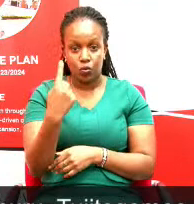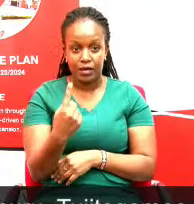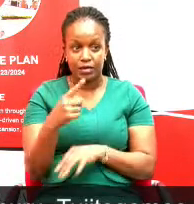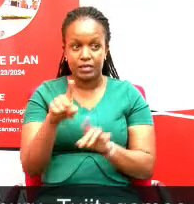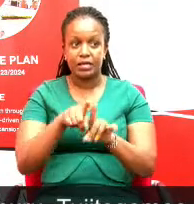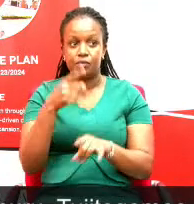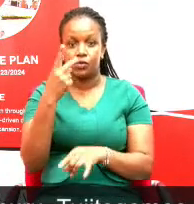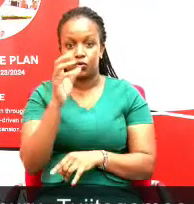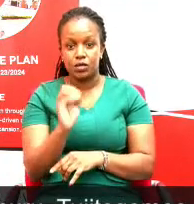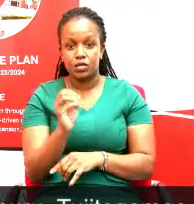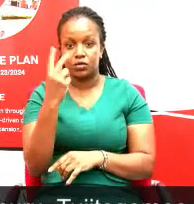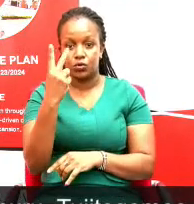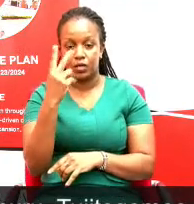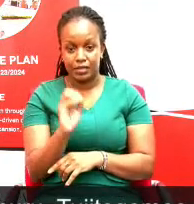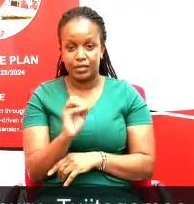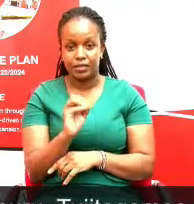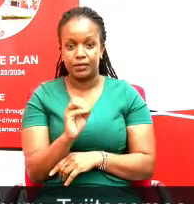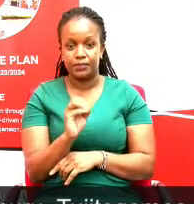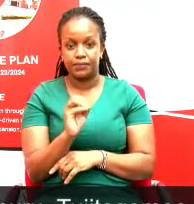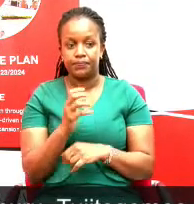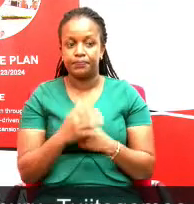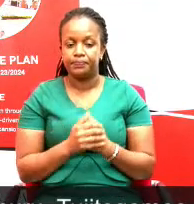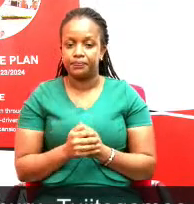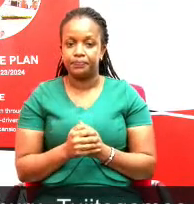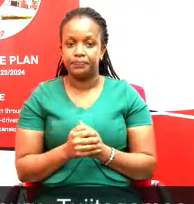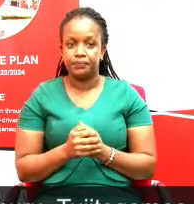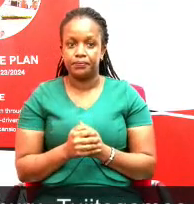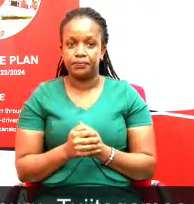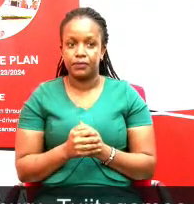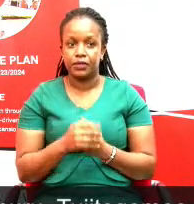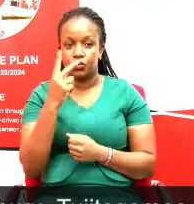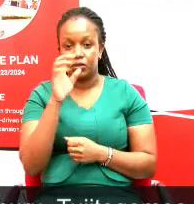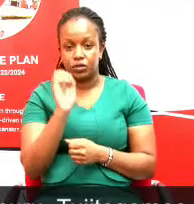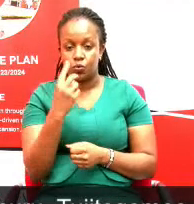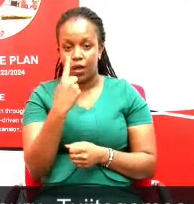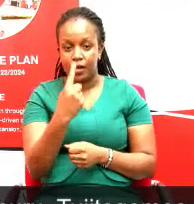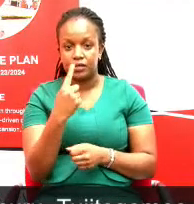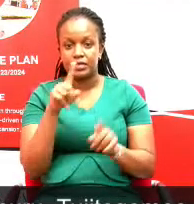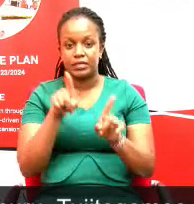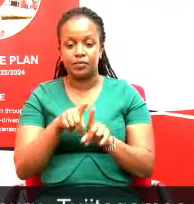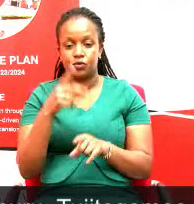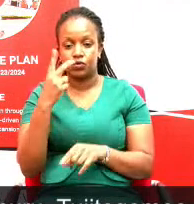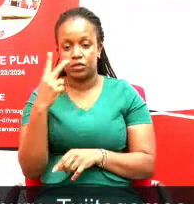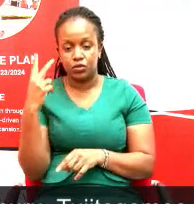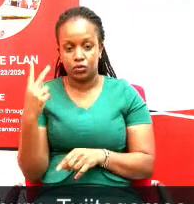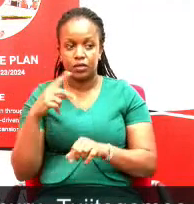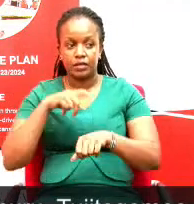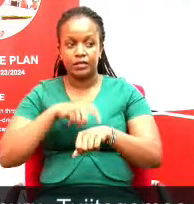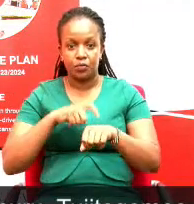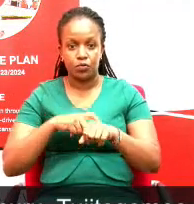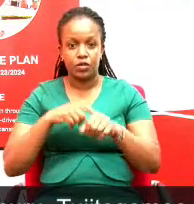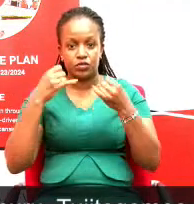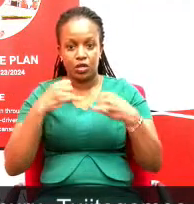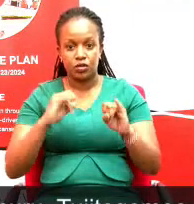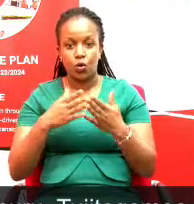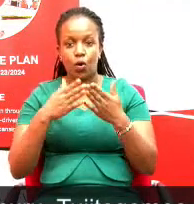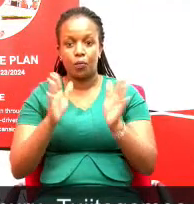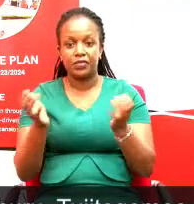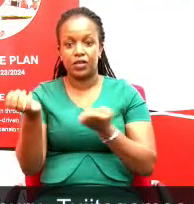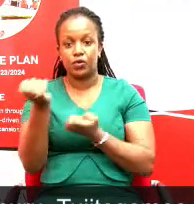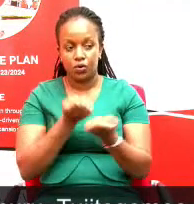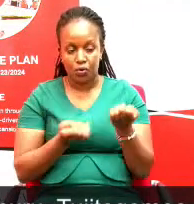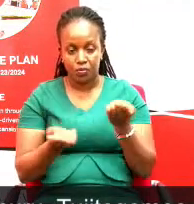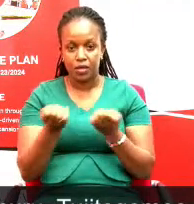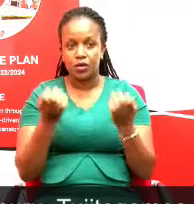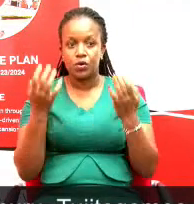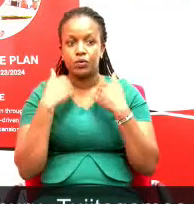2021, and also 21 coming forward, mid-21, 22. As we reopen the economy, we